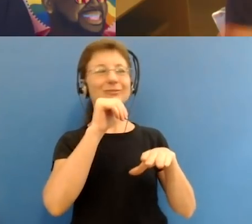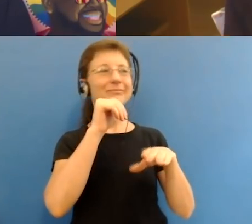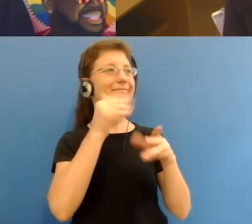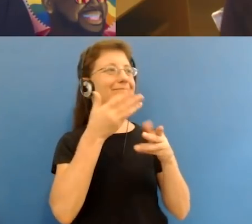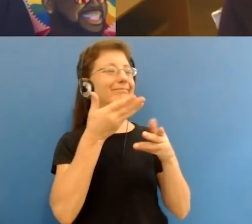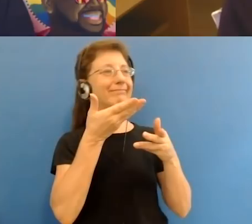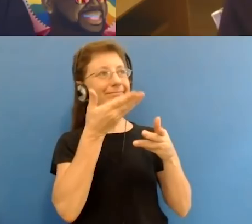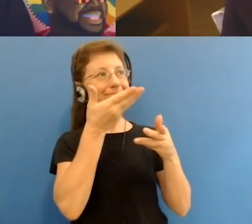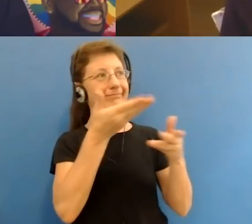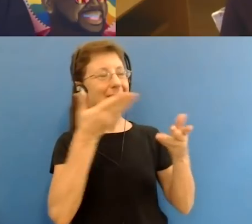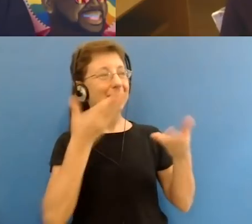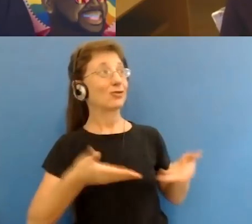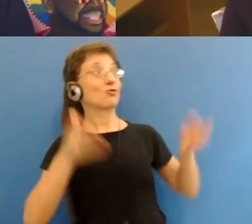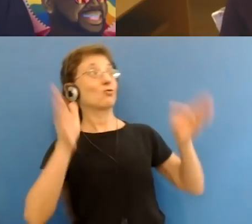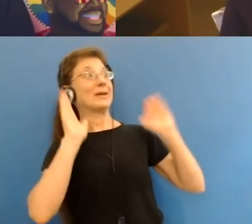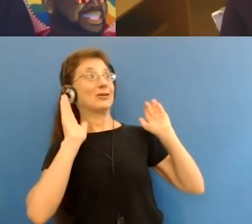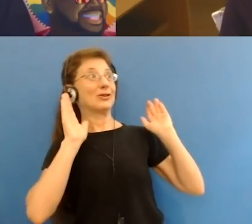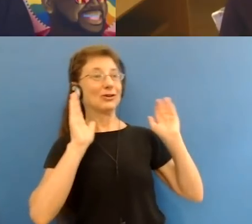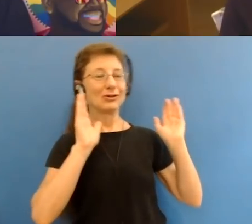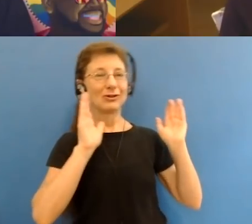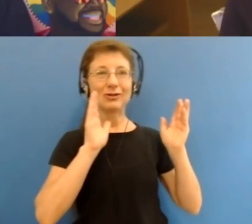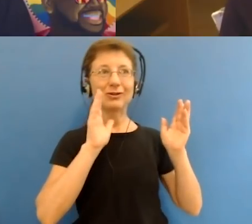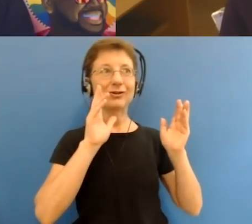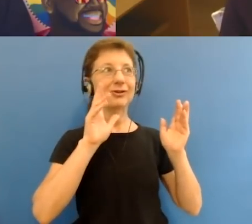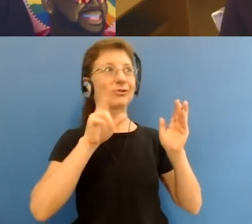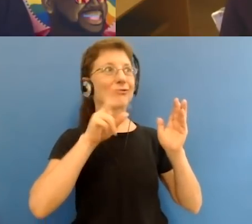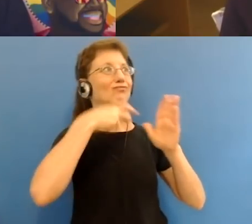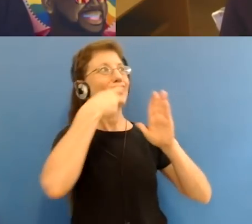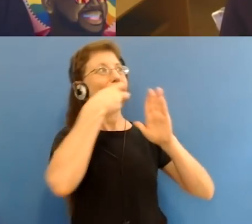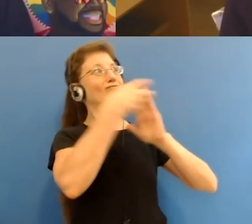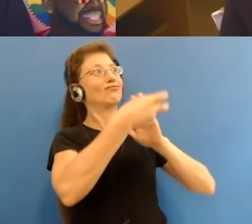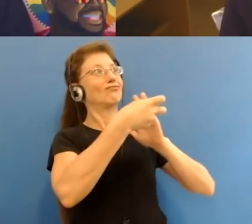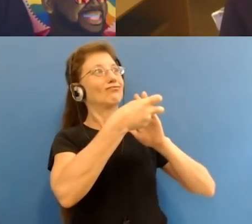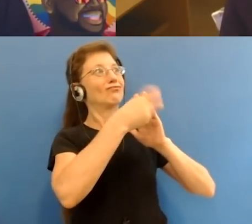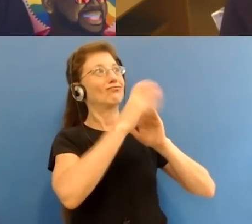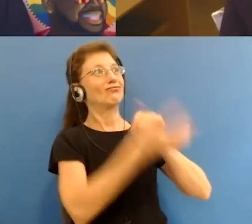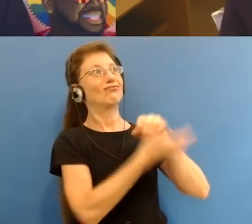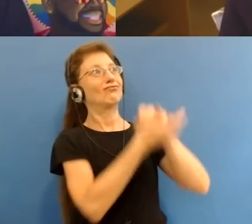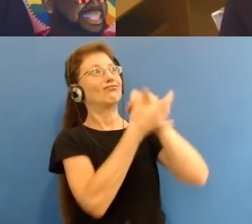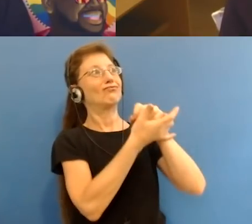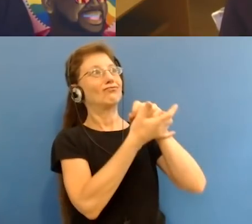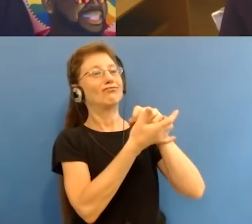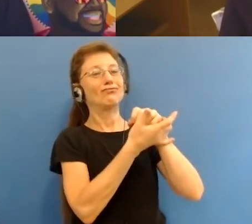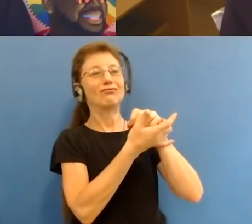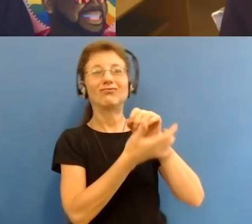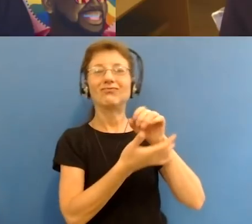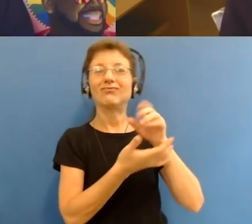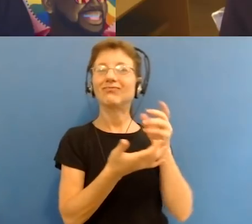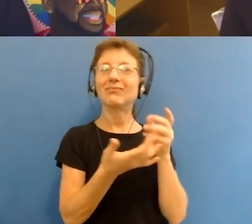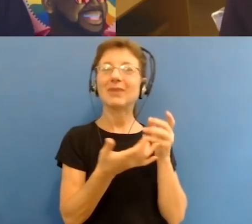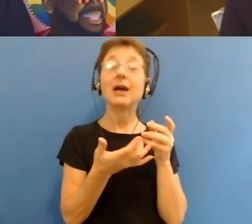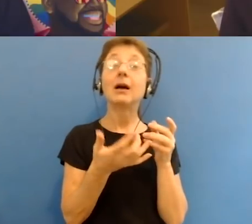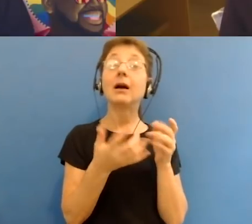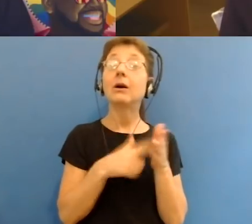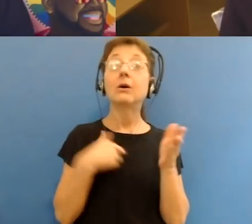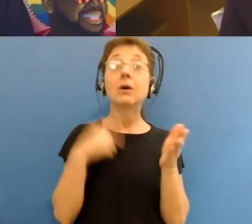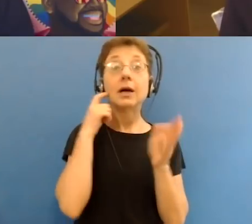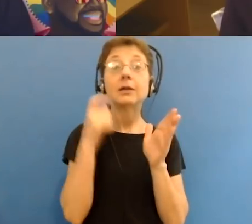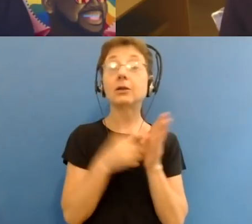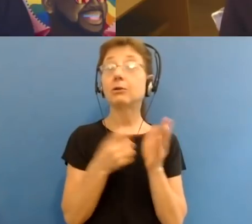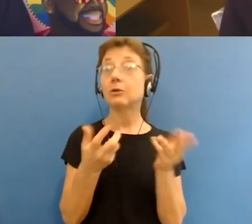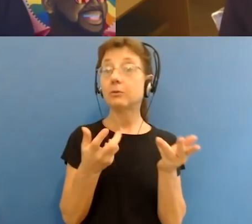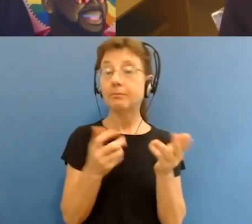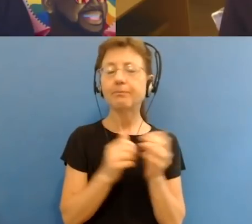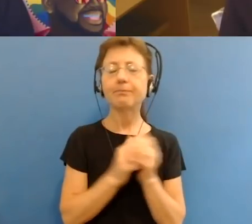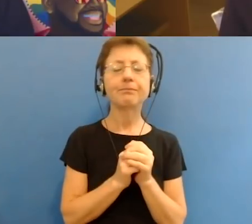and surrender into and have hold me. And what I've noticed is that I have to